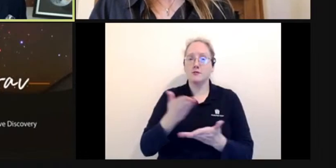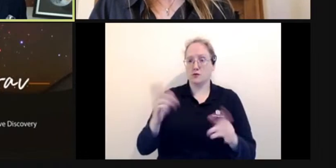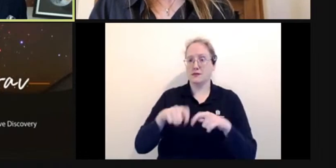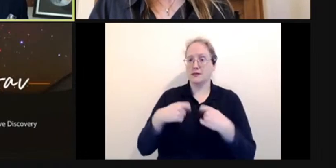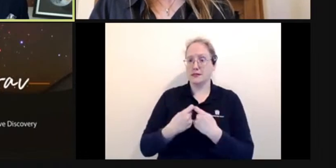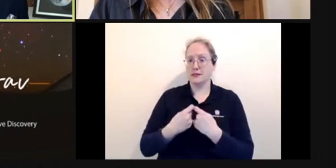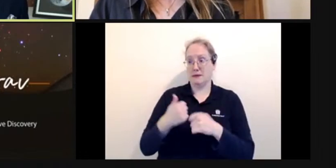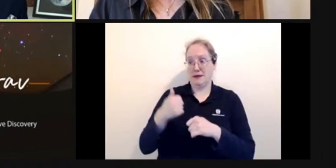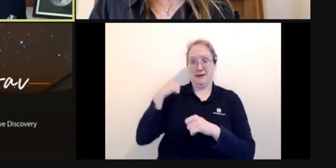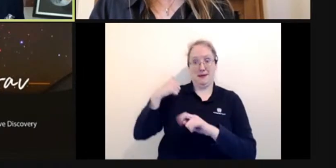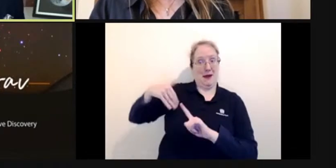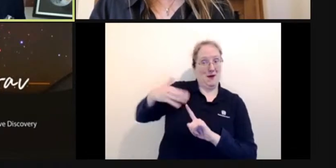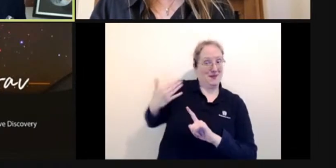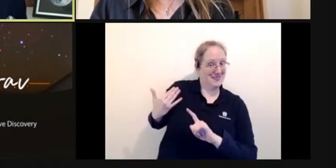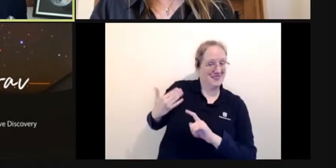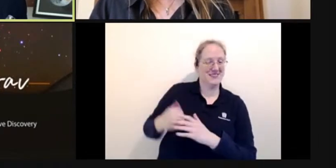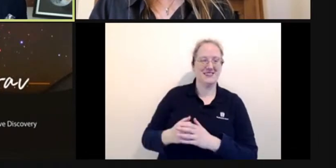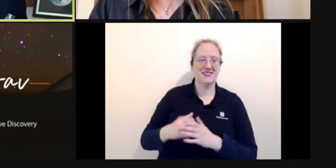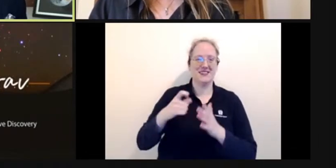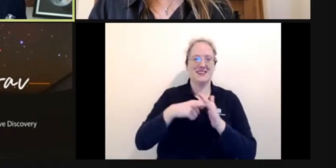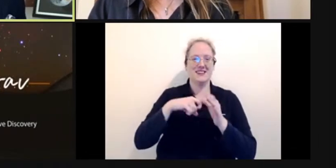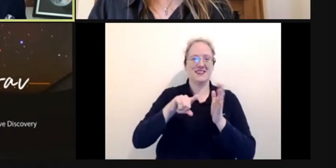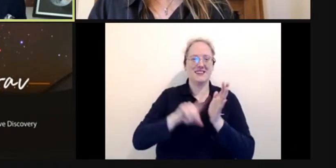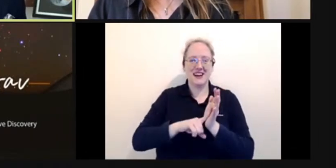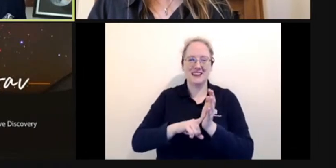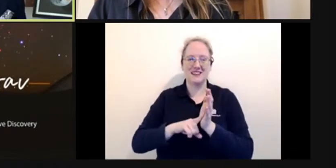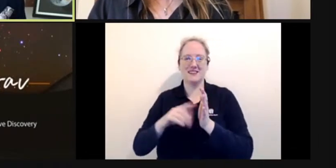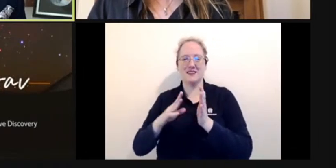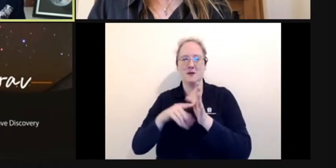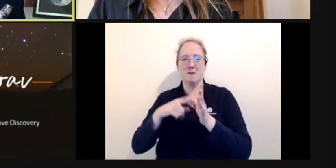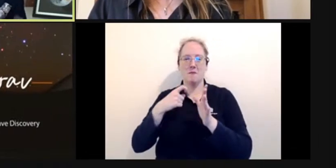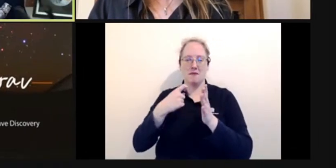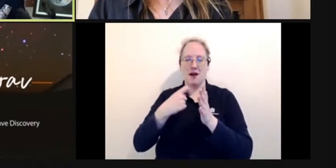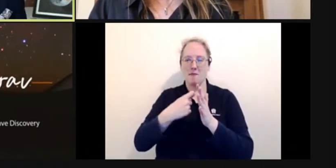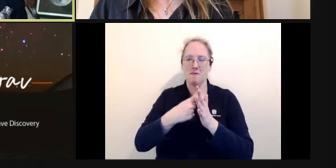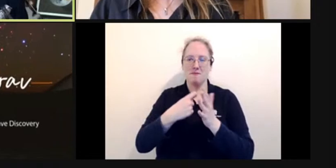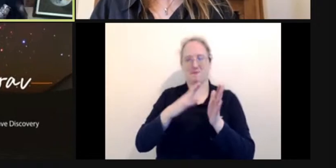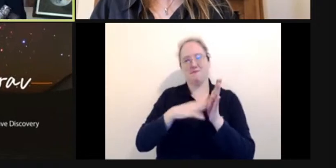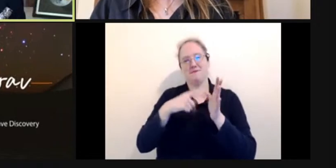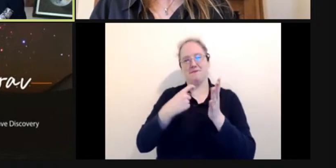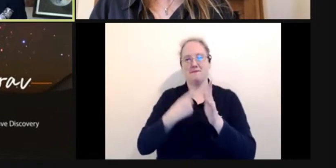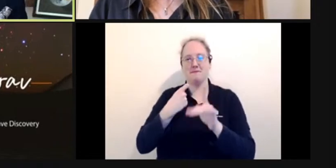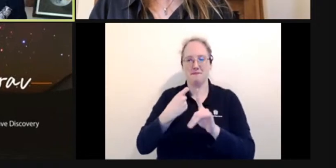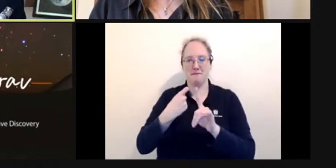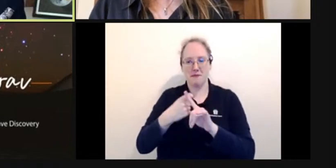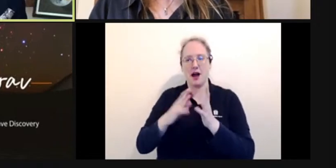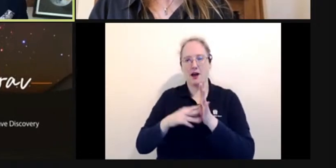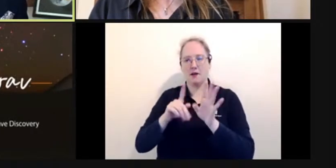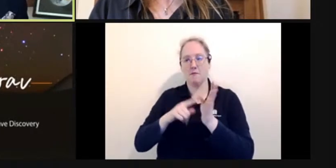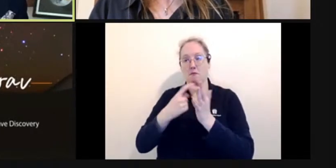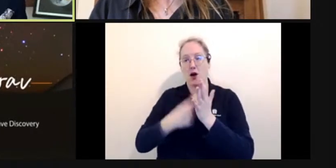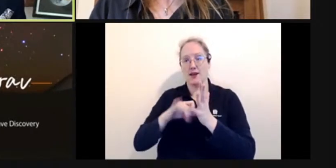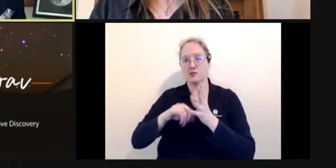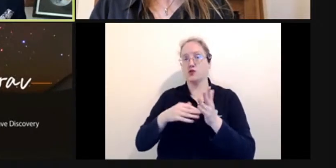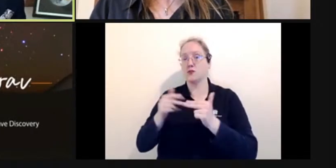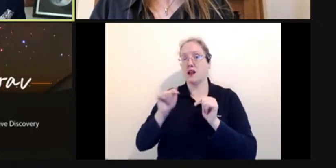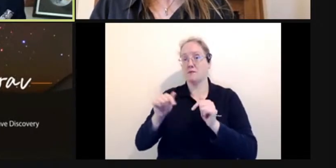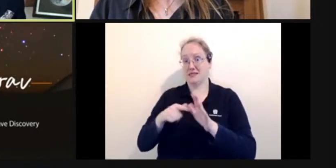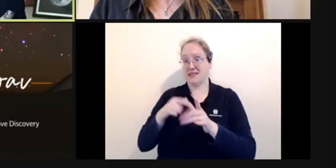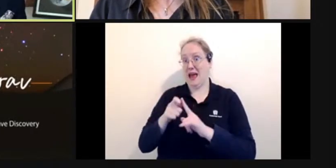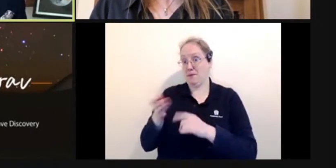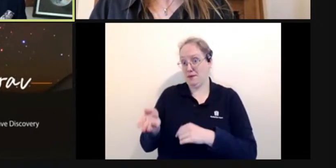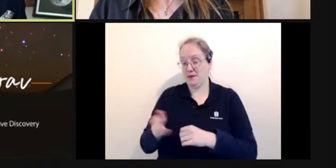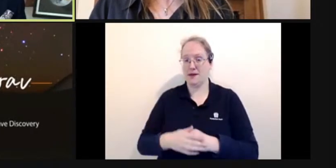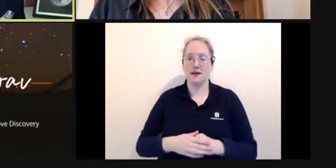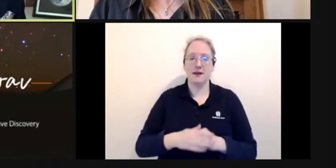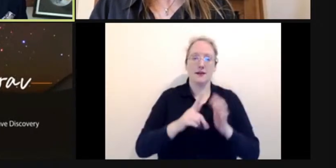the scenes. We have Carl Knox, Mark Mars, who basically developed the art, developed the app that you're seeing and you're enjoying.